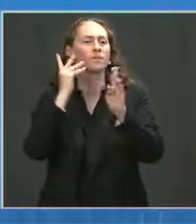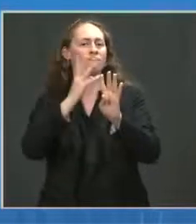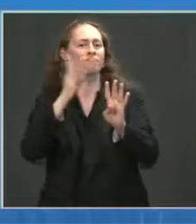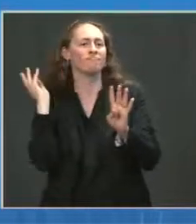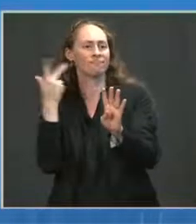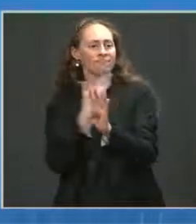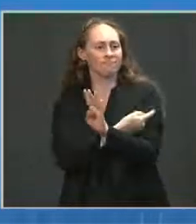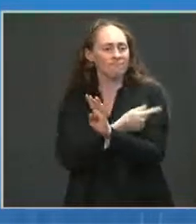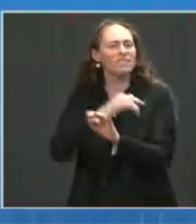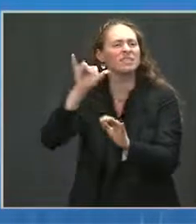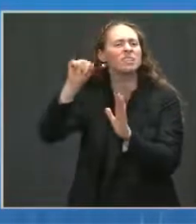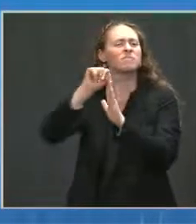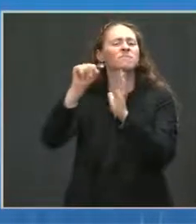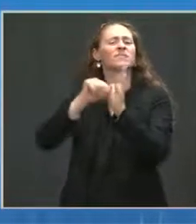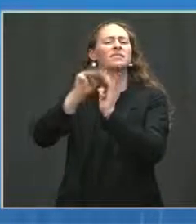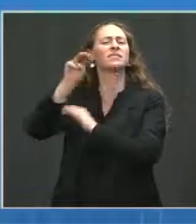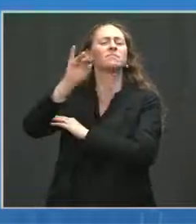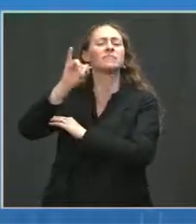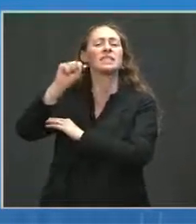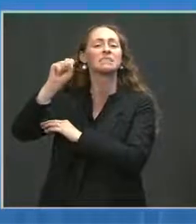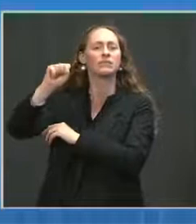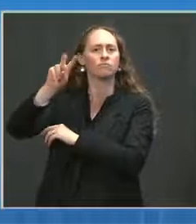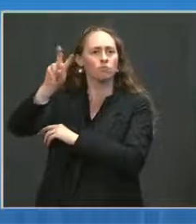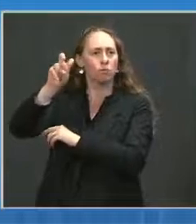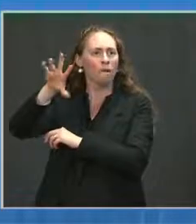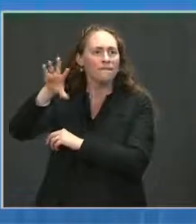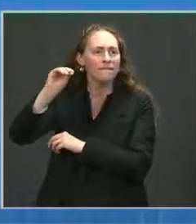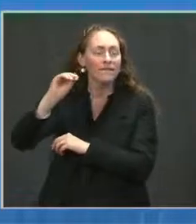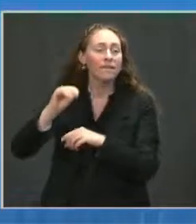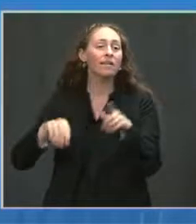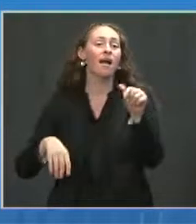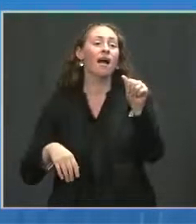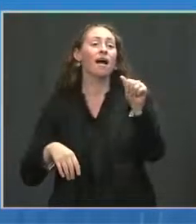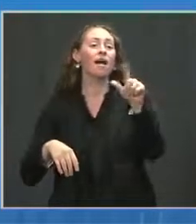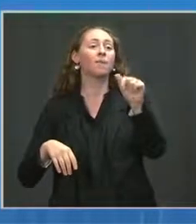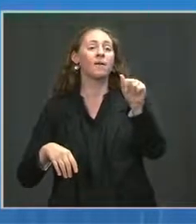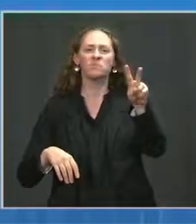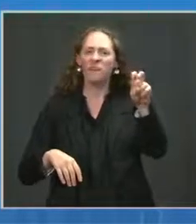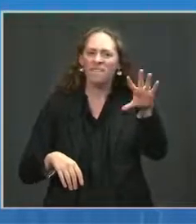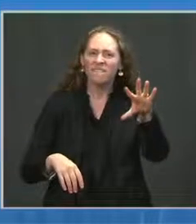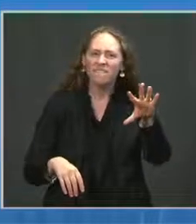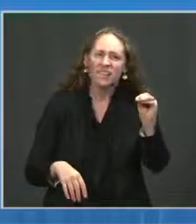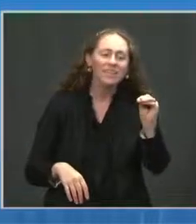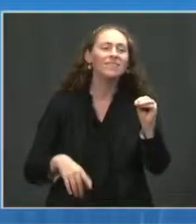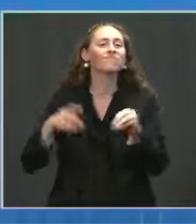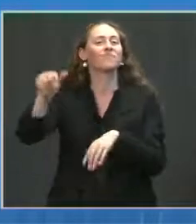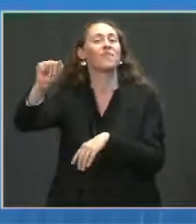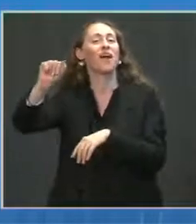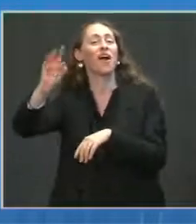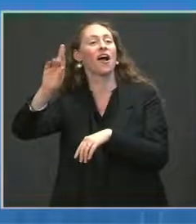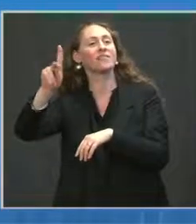250%. Alabama, 215%. And Arkansas, 206%.